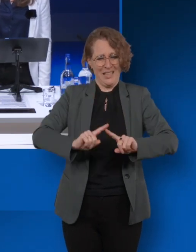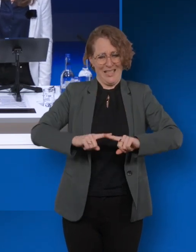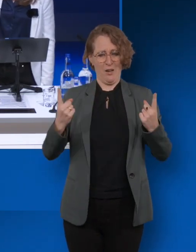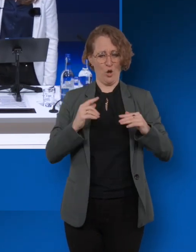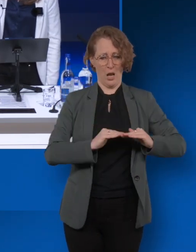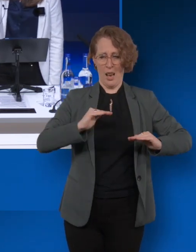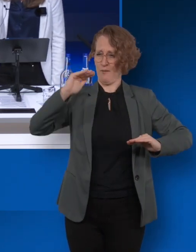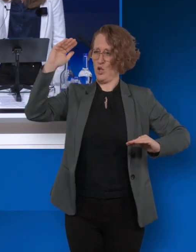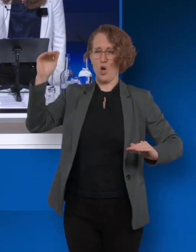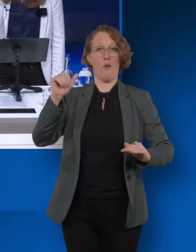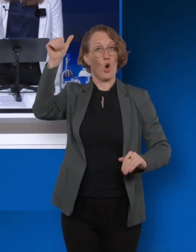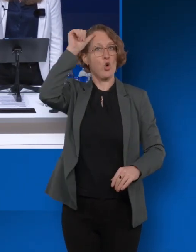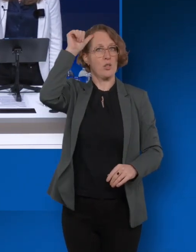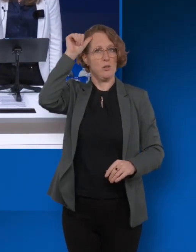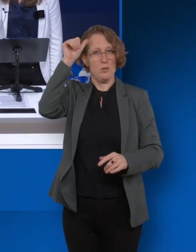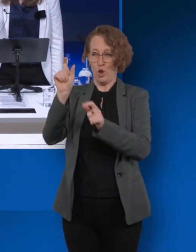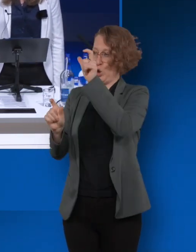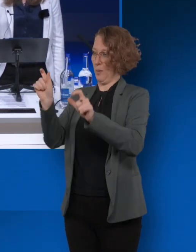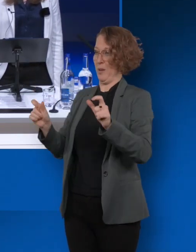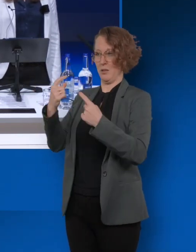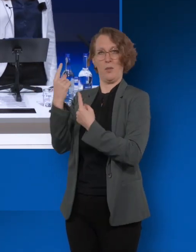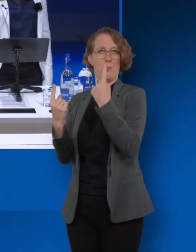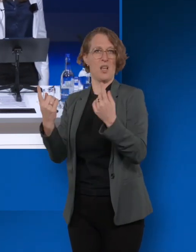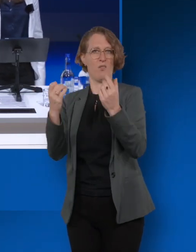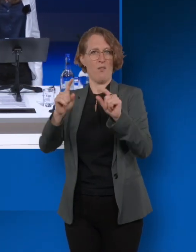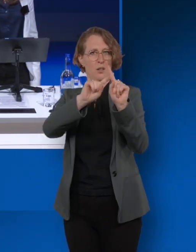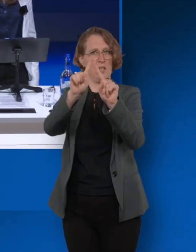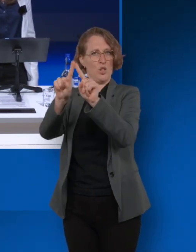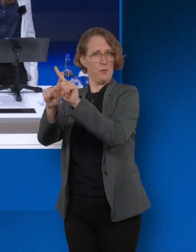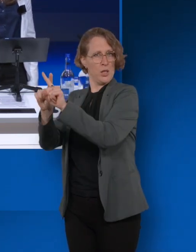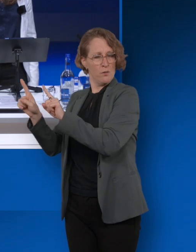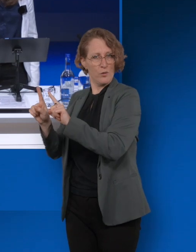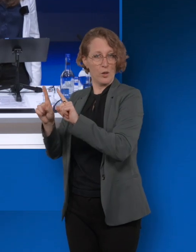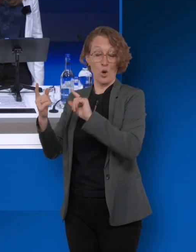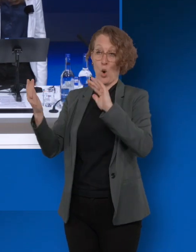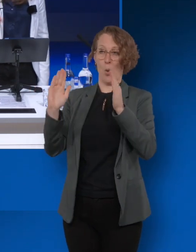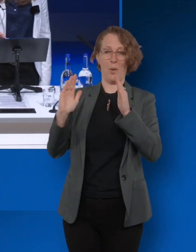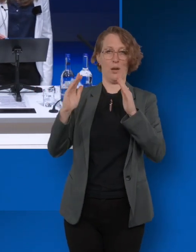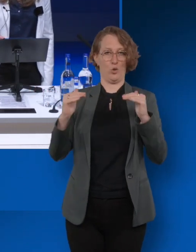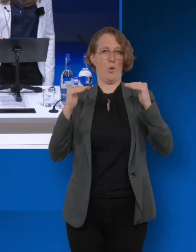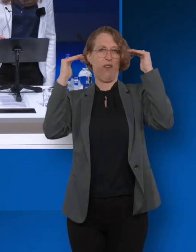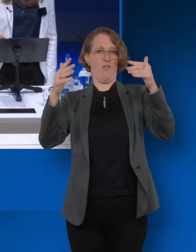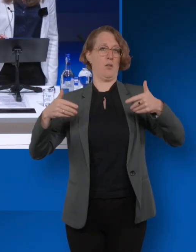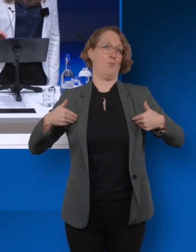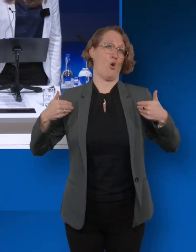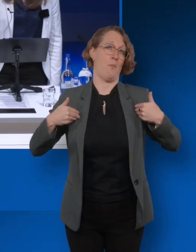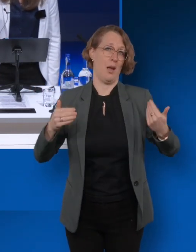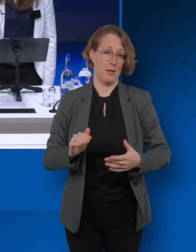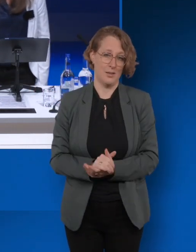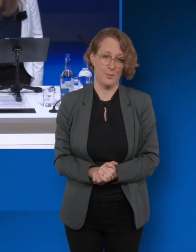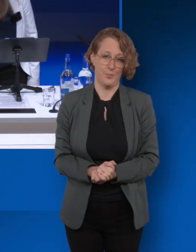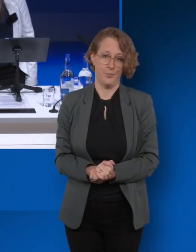of consciousness that human beings seem to have, even compared with advanced primates?